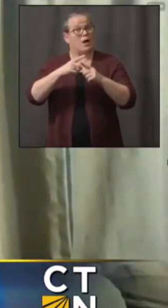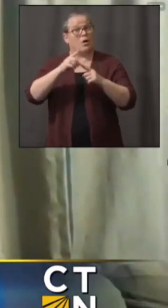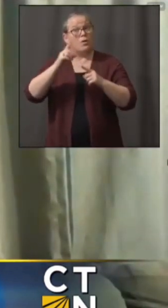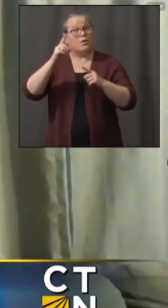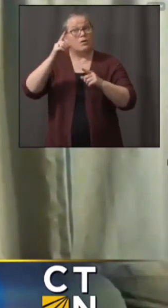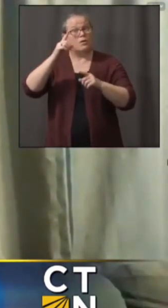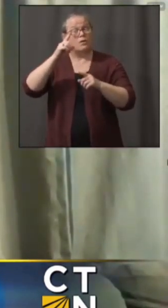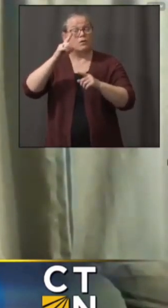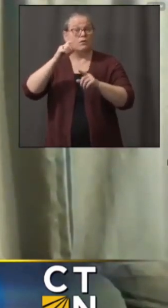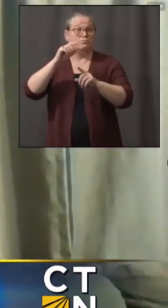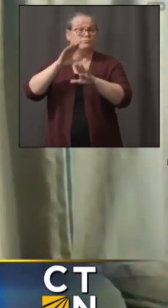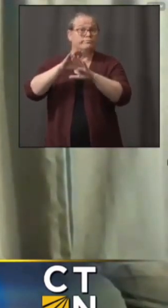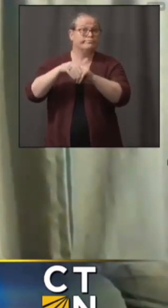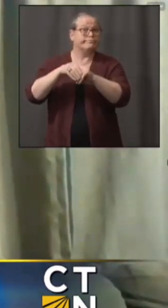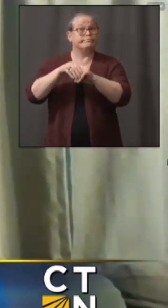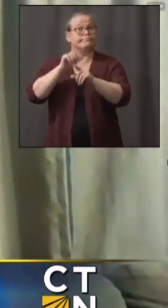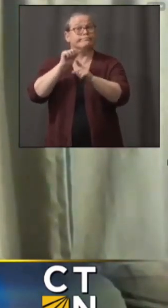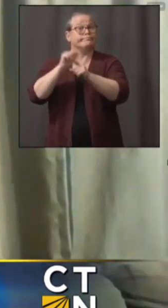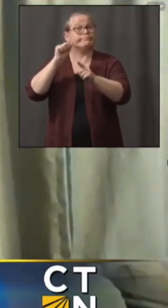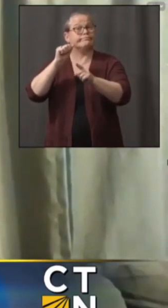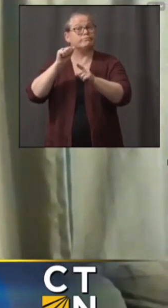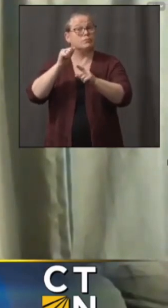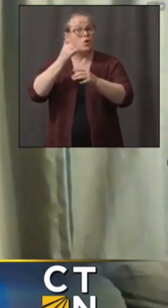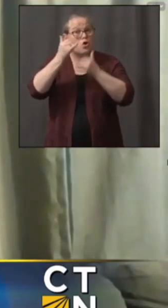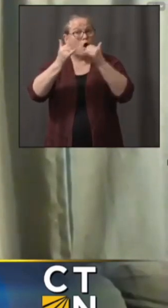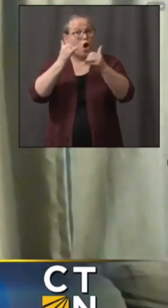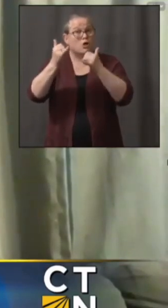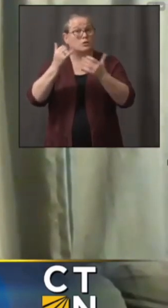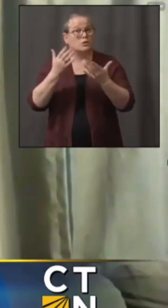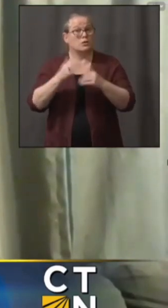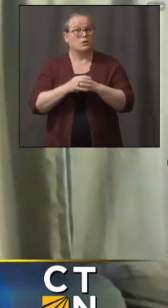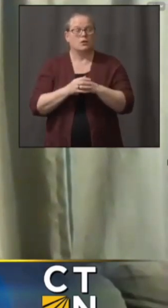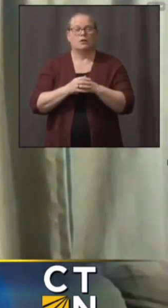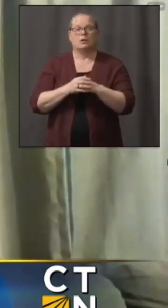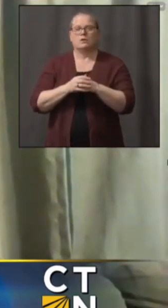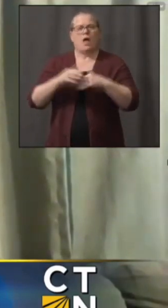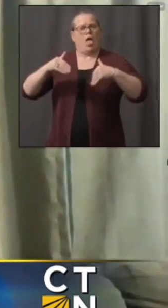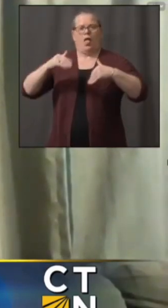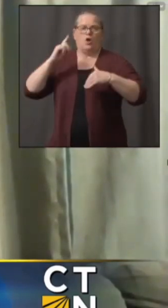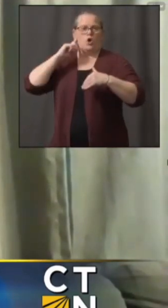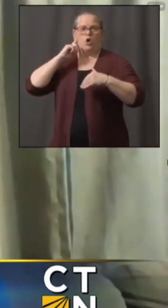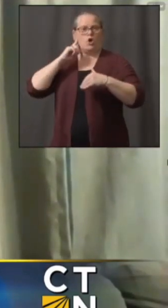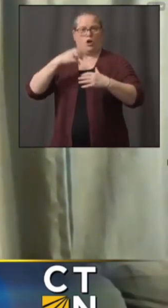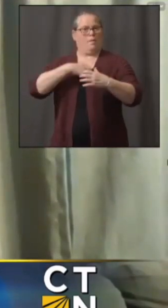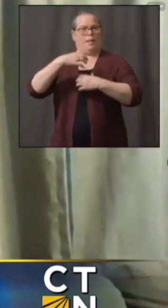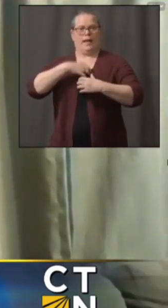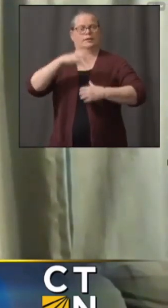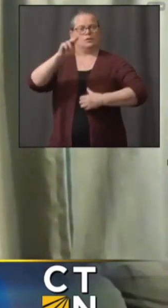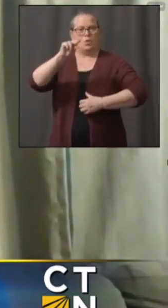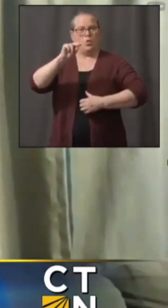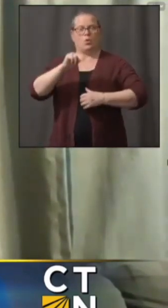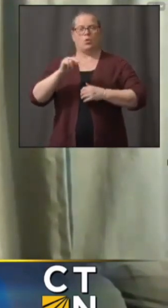getting complaints from people who have lost money yet from that, but we are starting to hear just through,